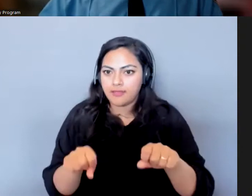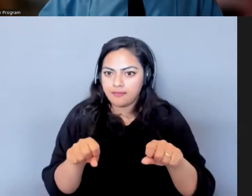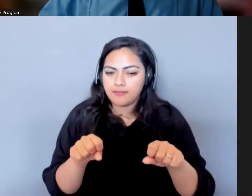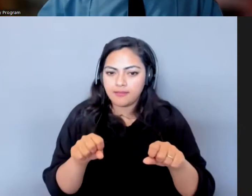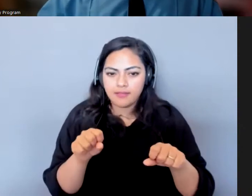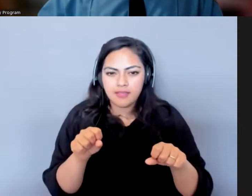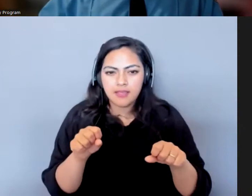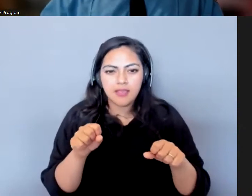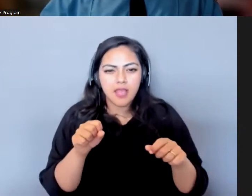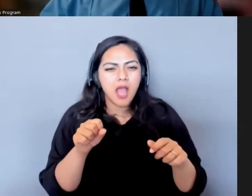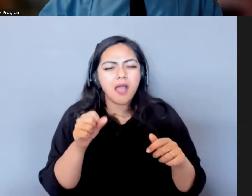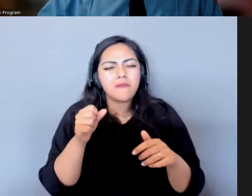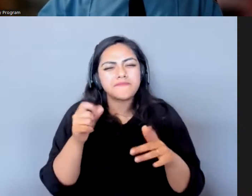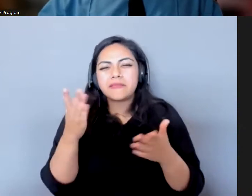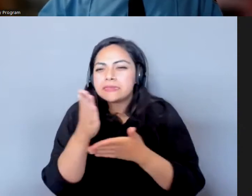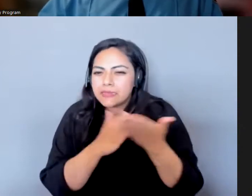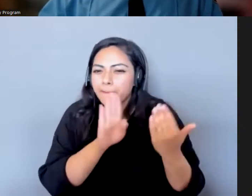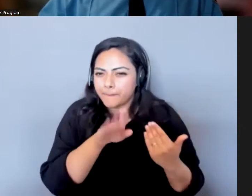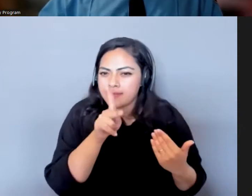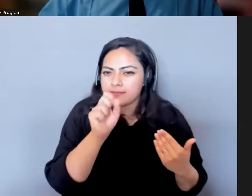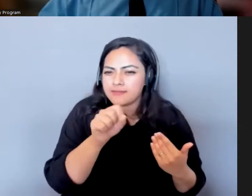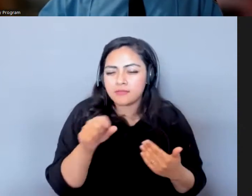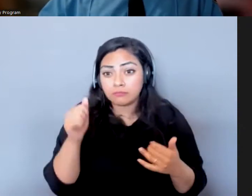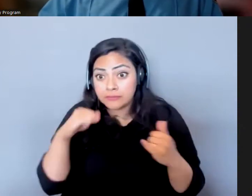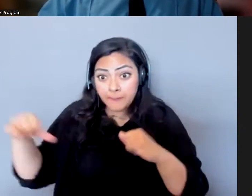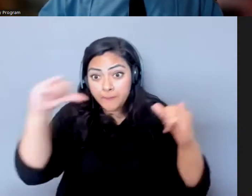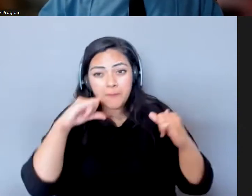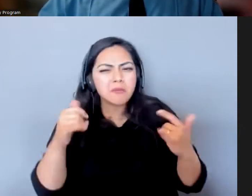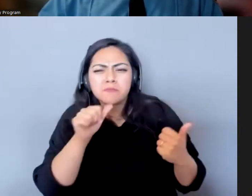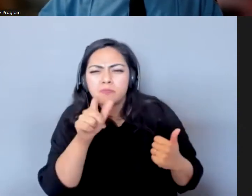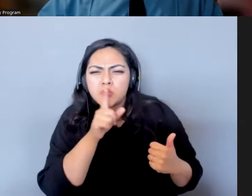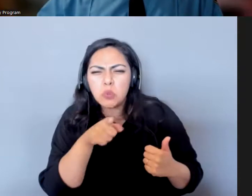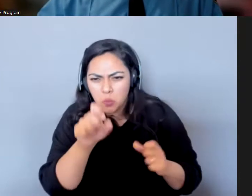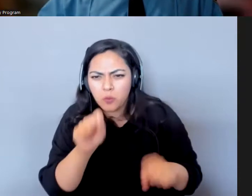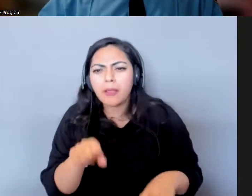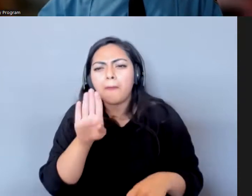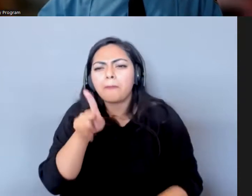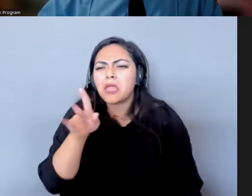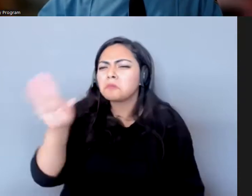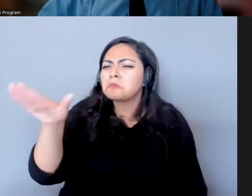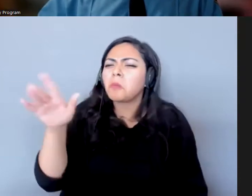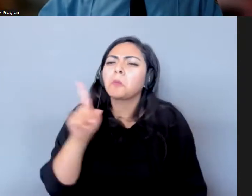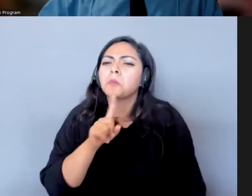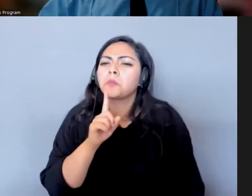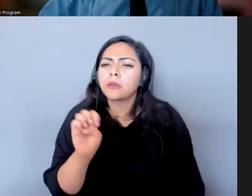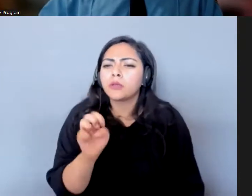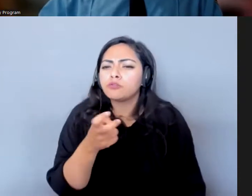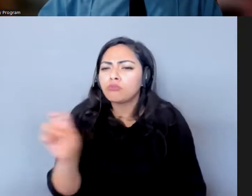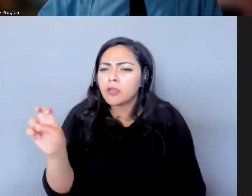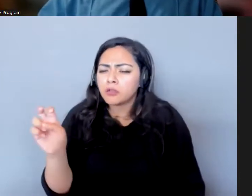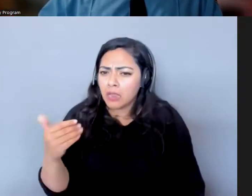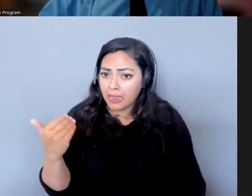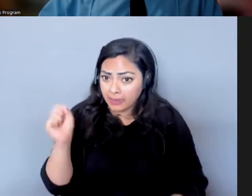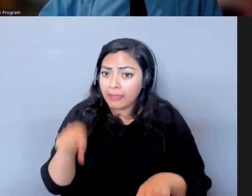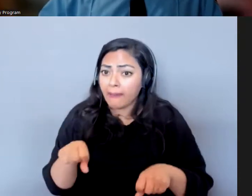but I know there's some banks that do that. It may be worth asking your individual banks, right? And sometimes check or get in